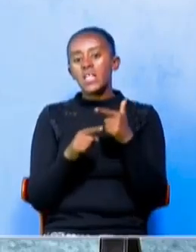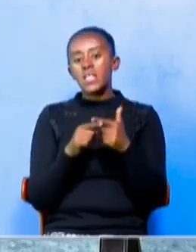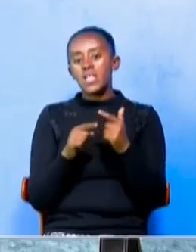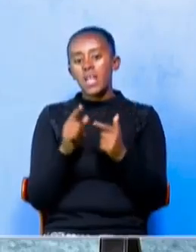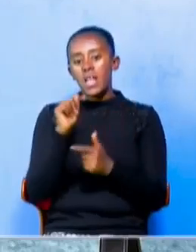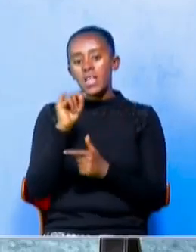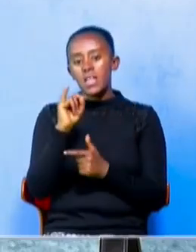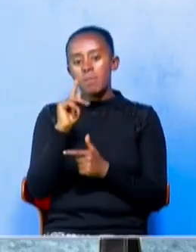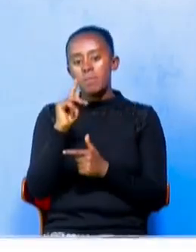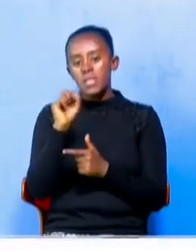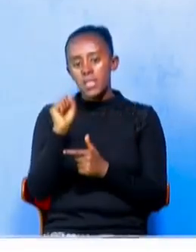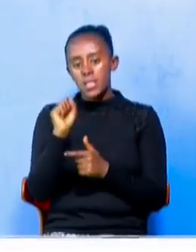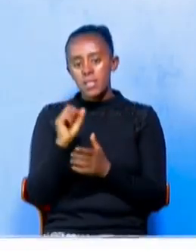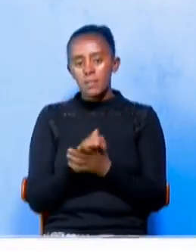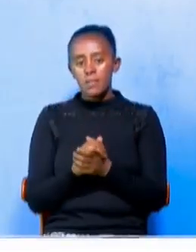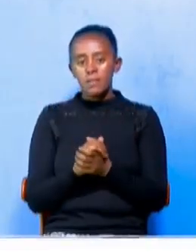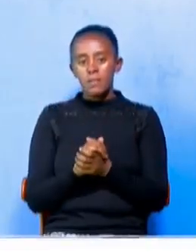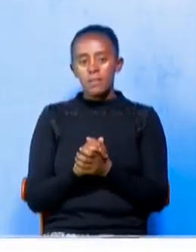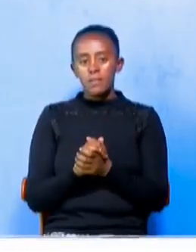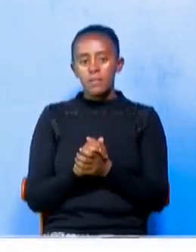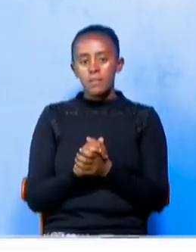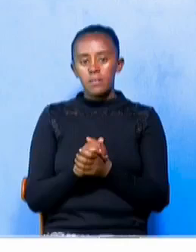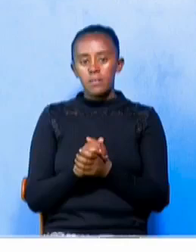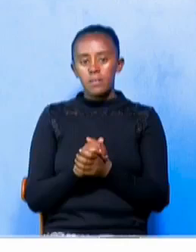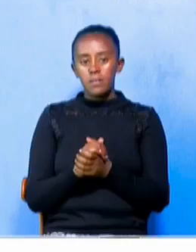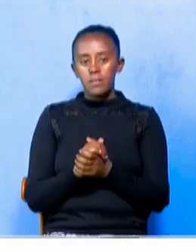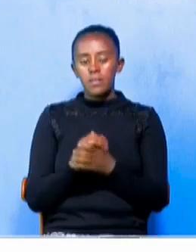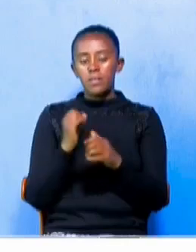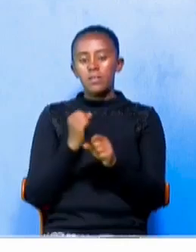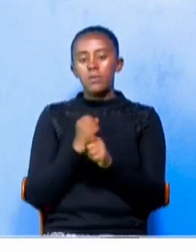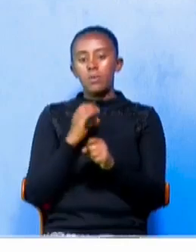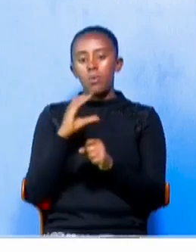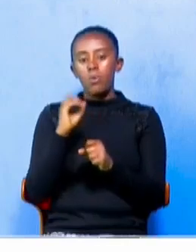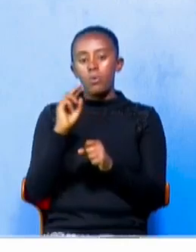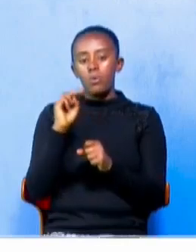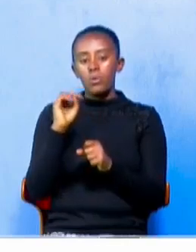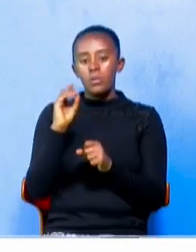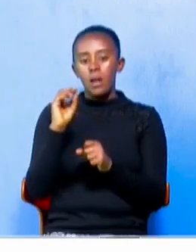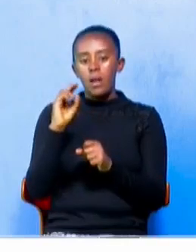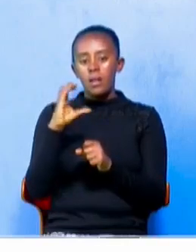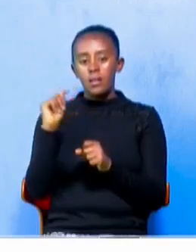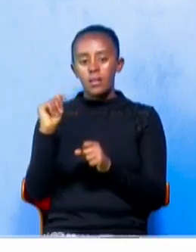of the interview is that is conduct.